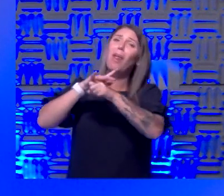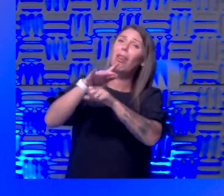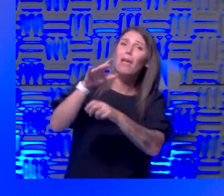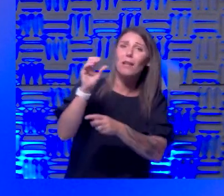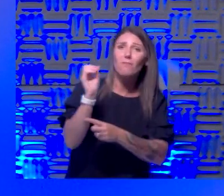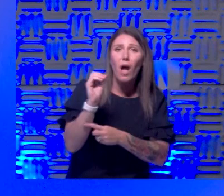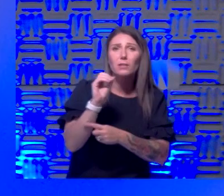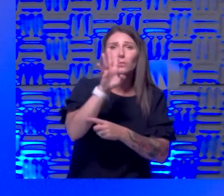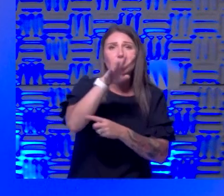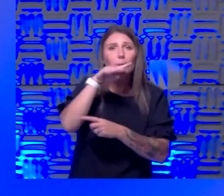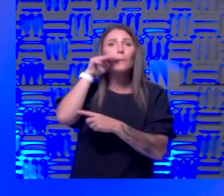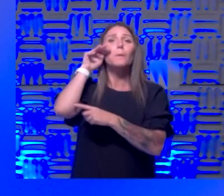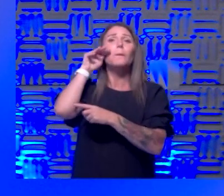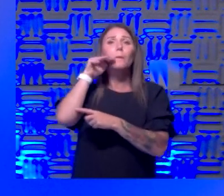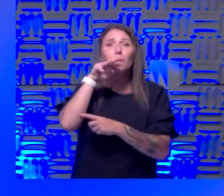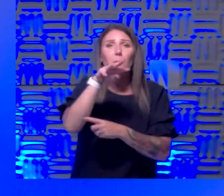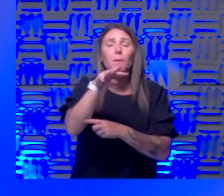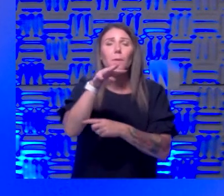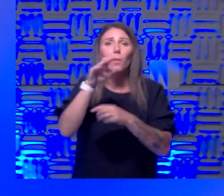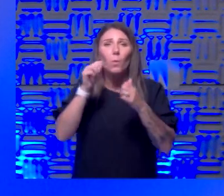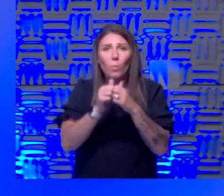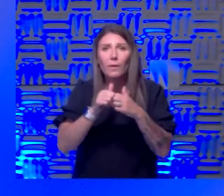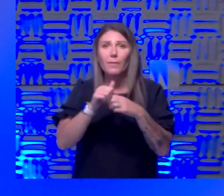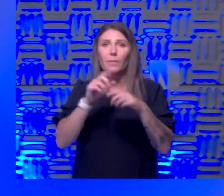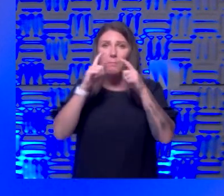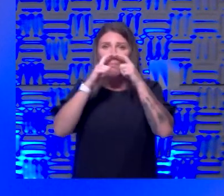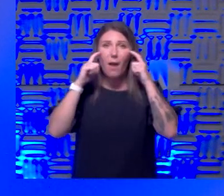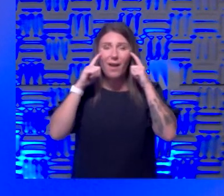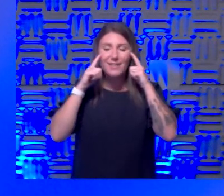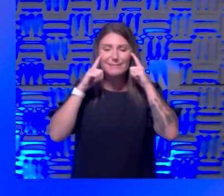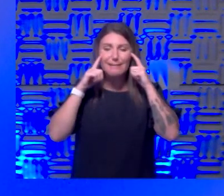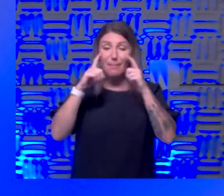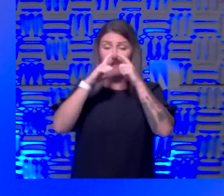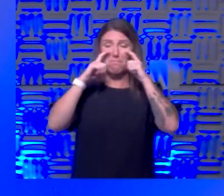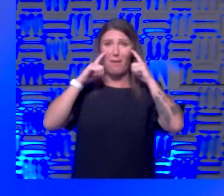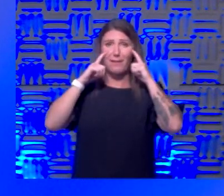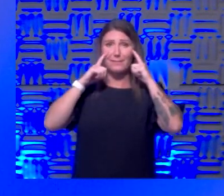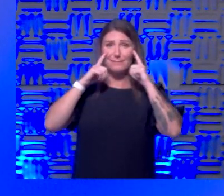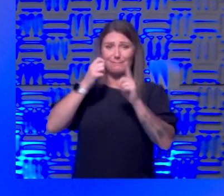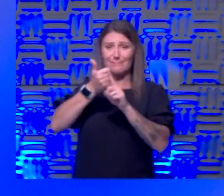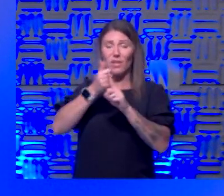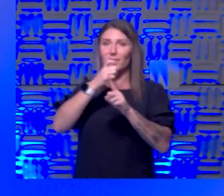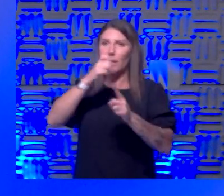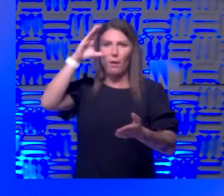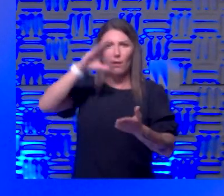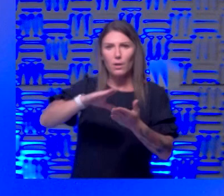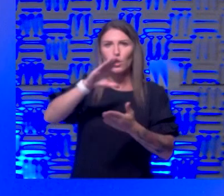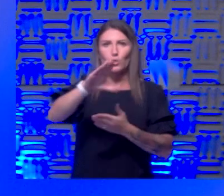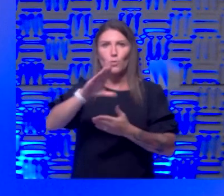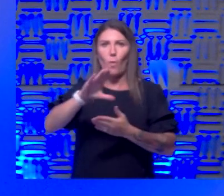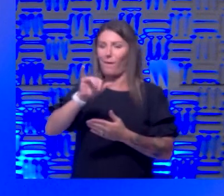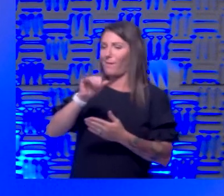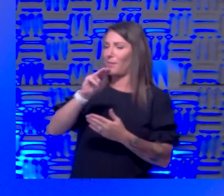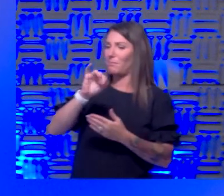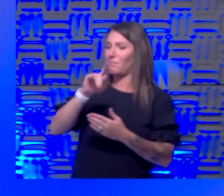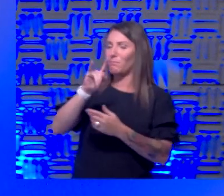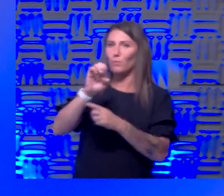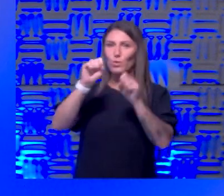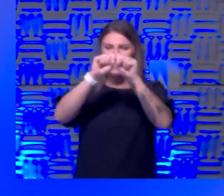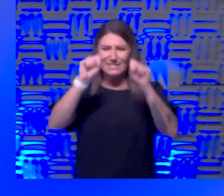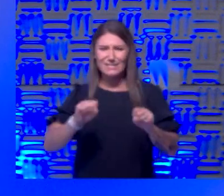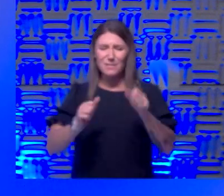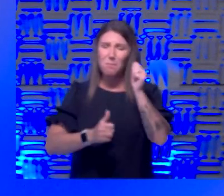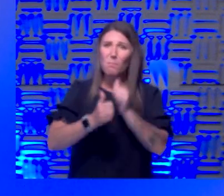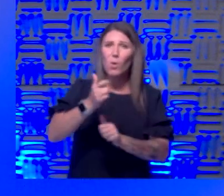getting in, carbon dioxide getting out. Mask does not decrease your immune system. We have our most brilliant people and our